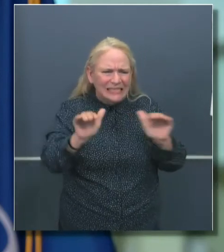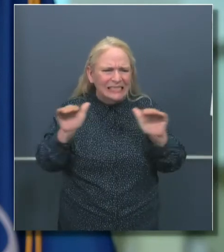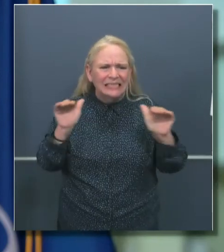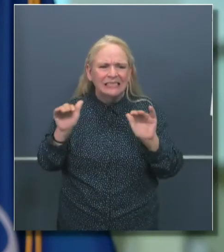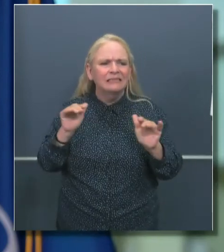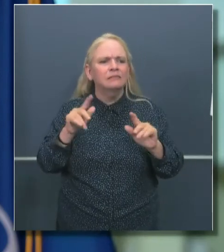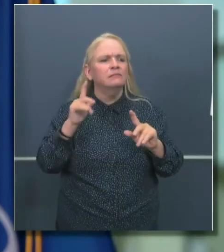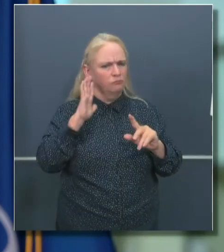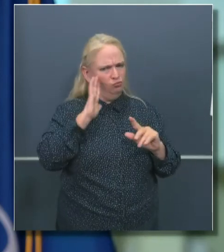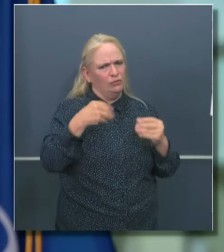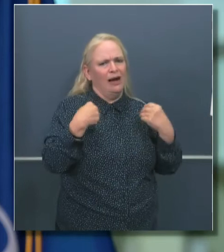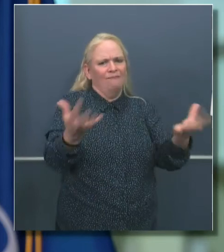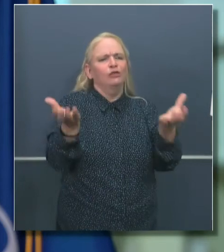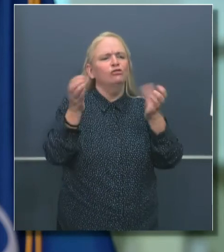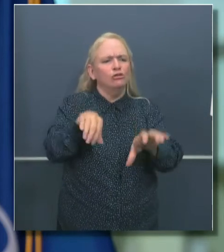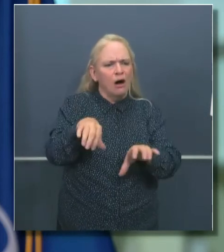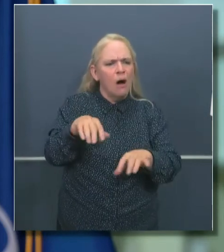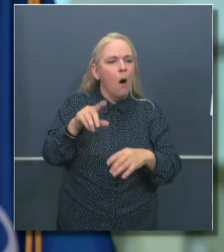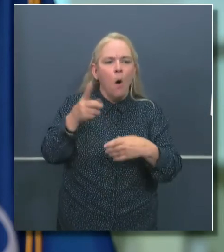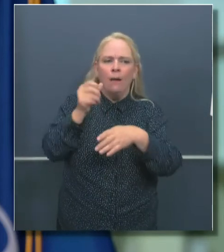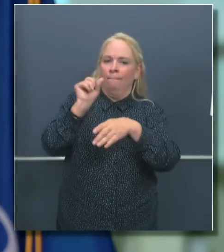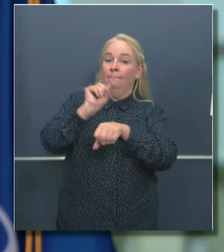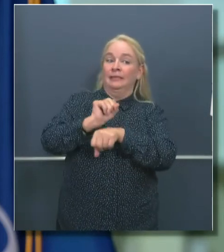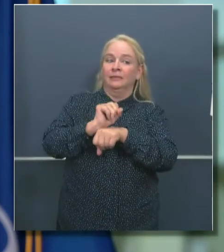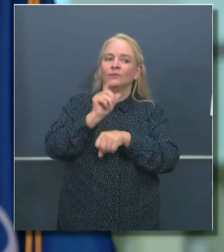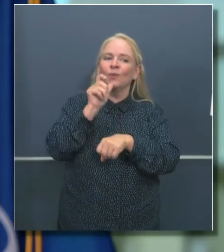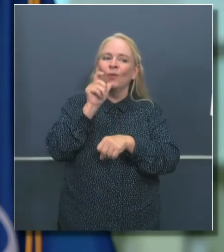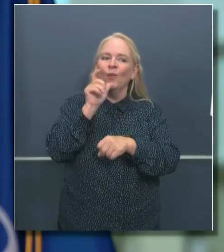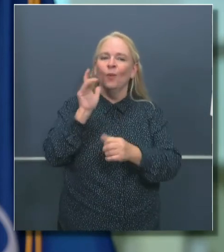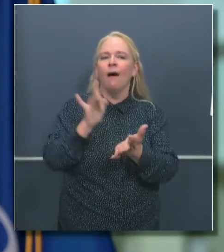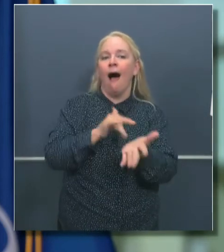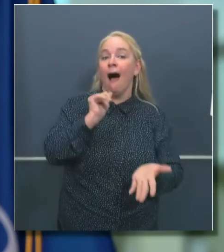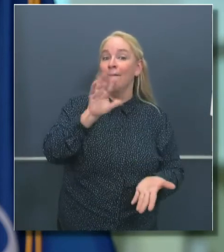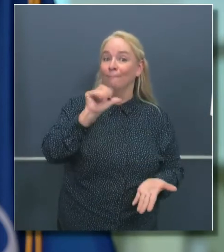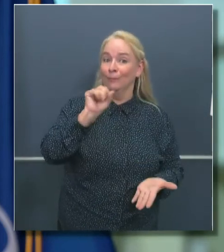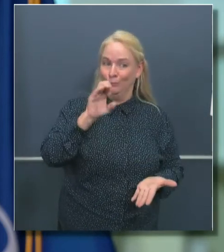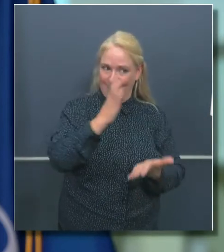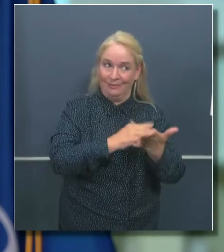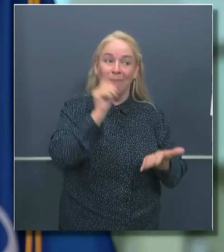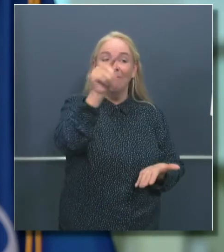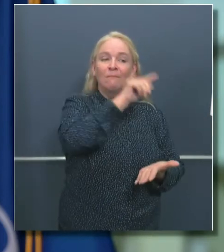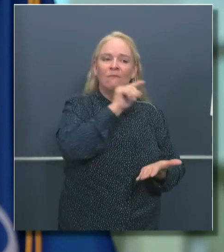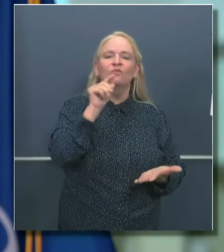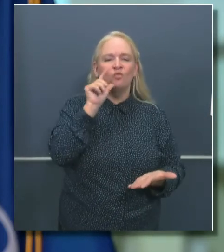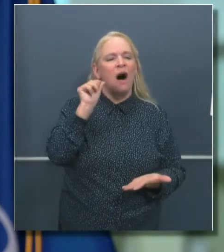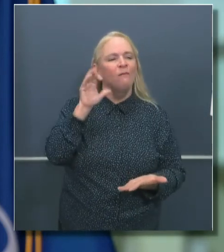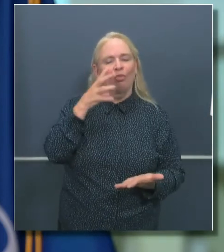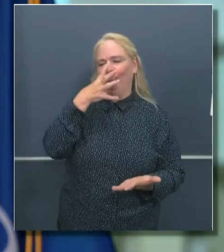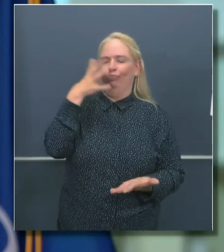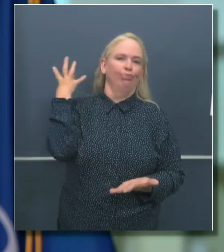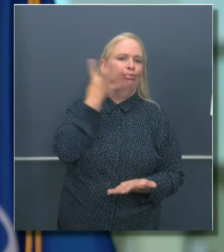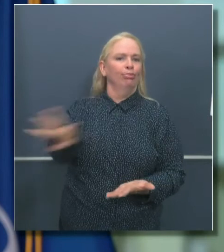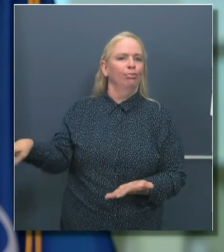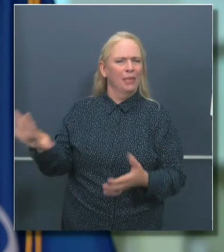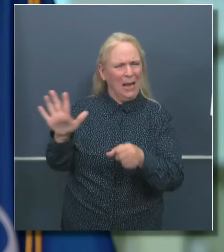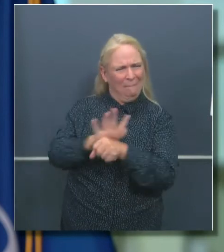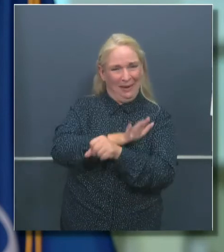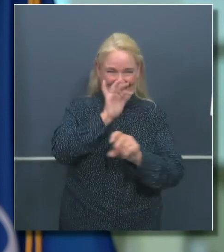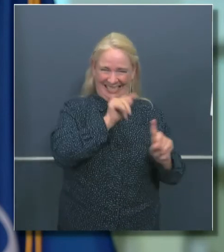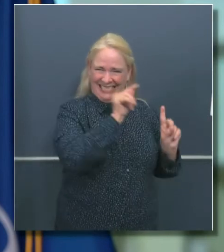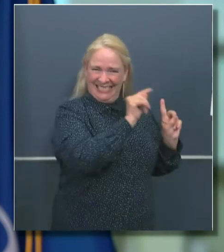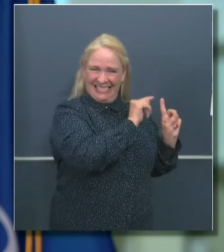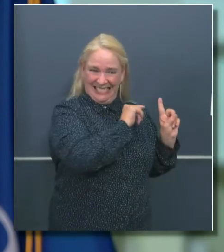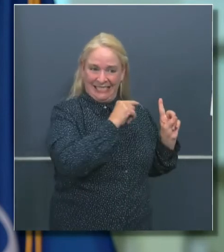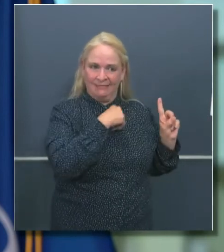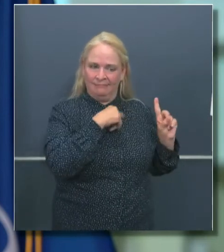upon abuse. Again, not to try to be punitive, but people have turned their back or been particularly more problematic in the past.